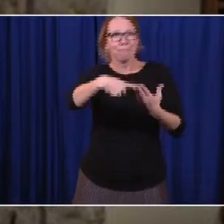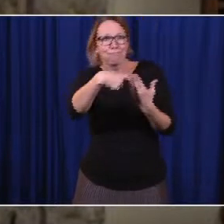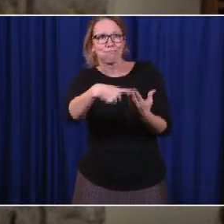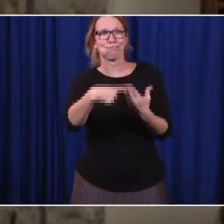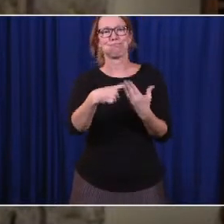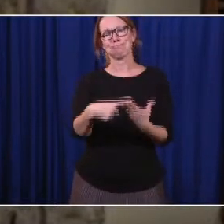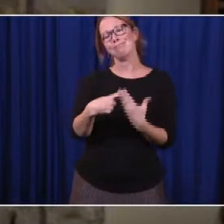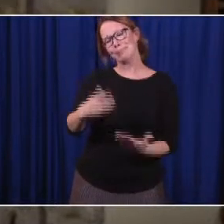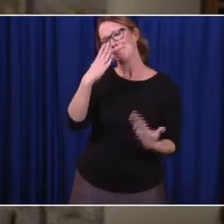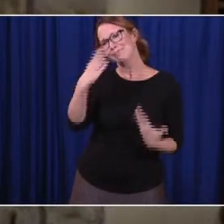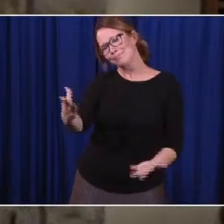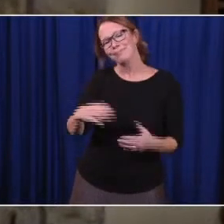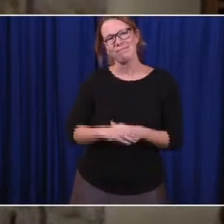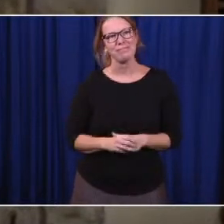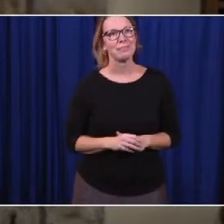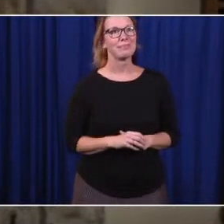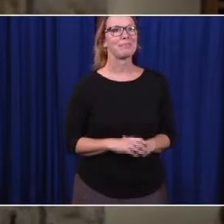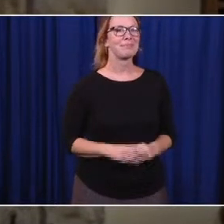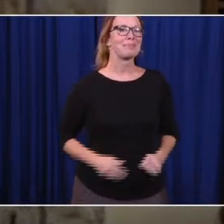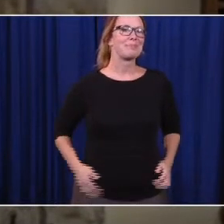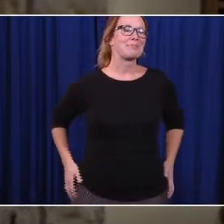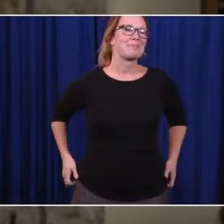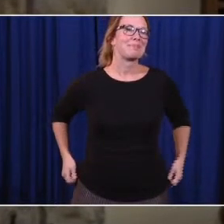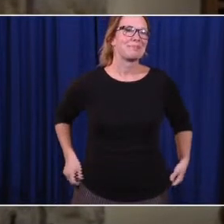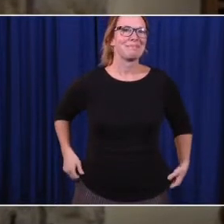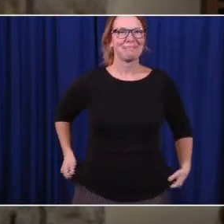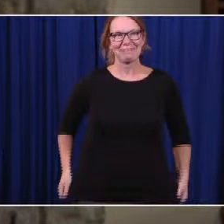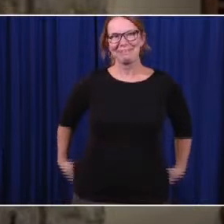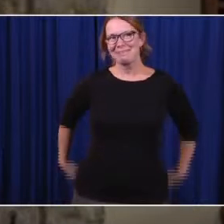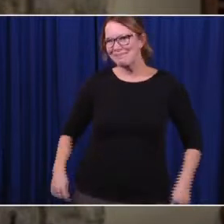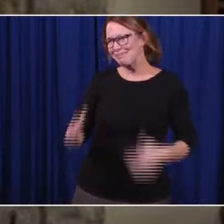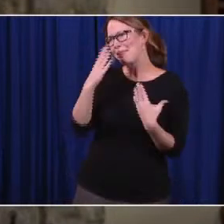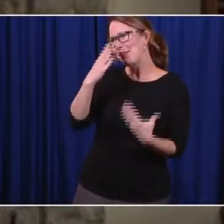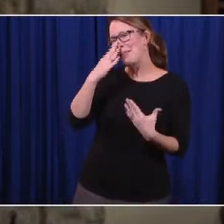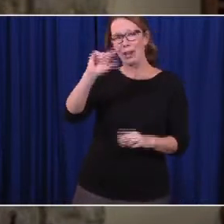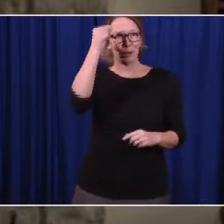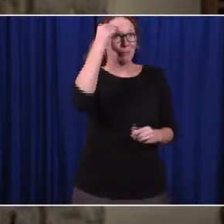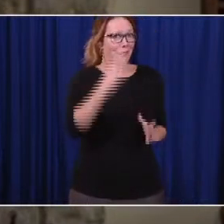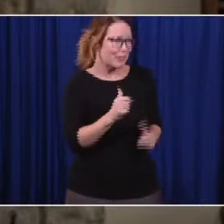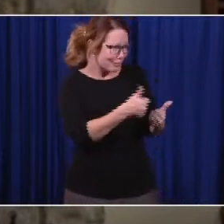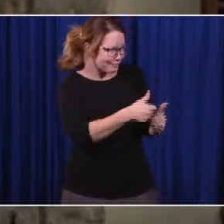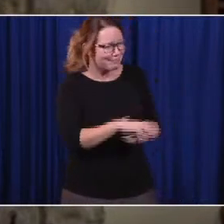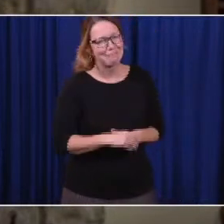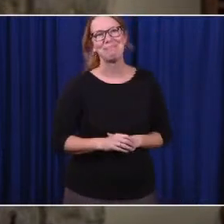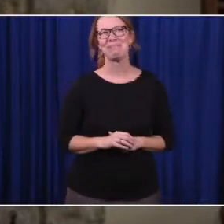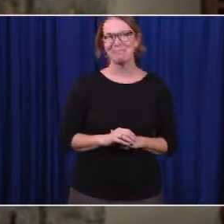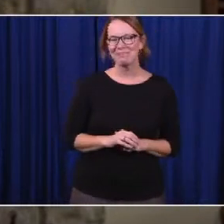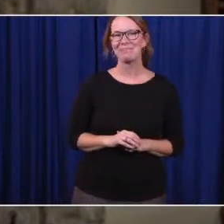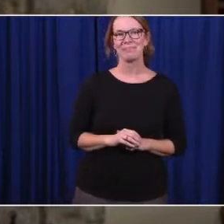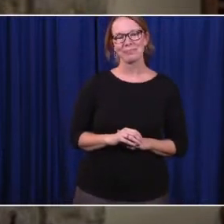And we just are very grateful for what you do. Thank you for having me, Governor. Thank you.